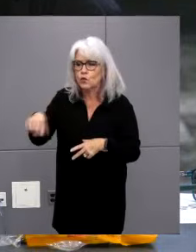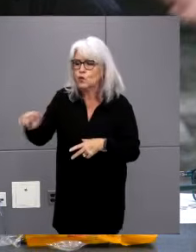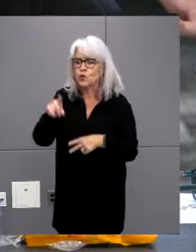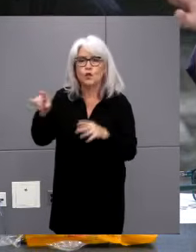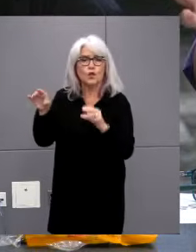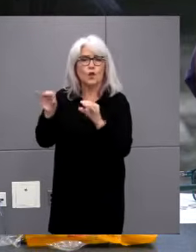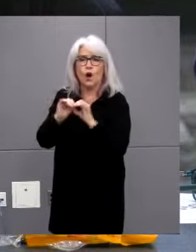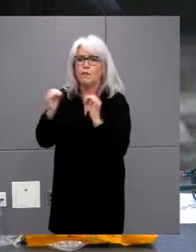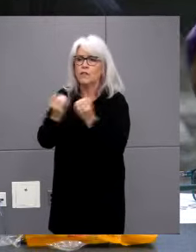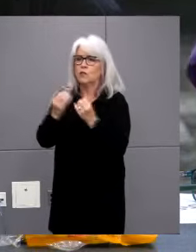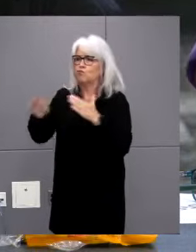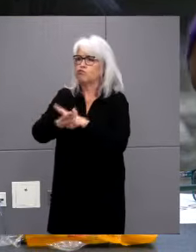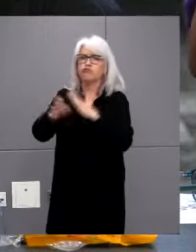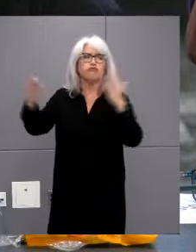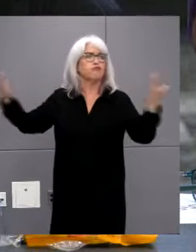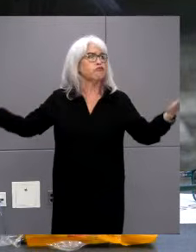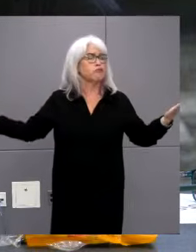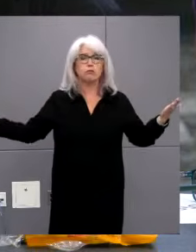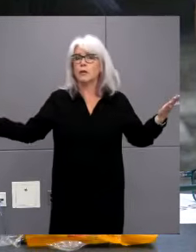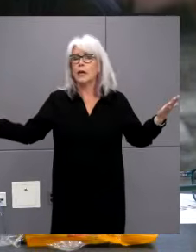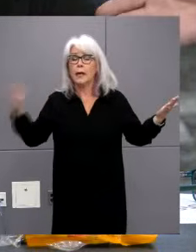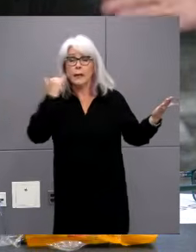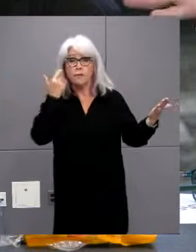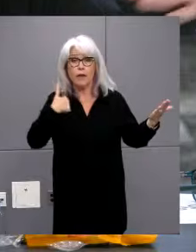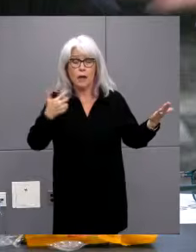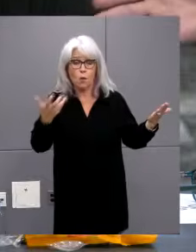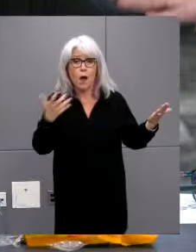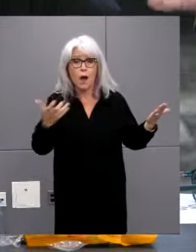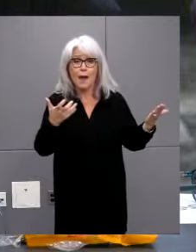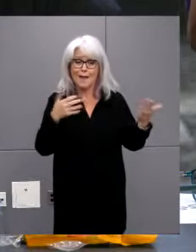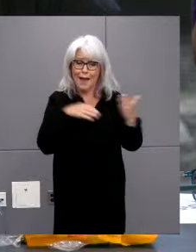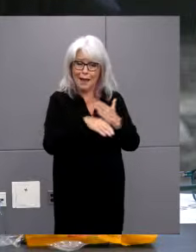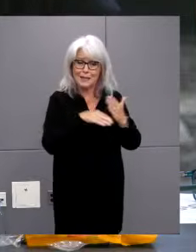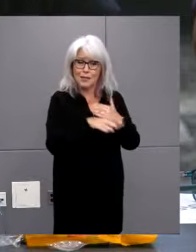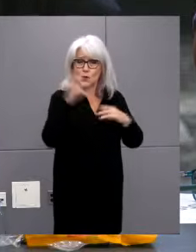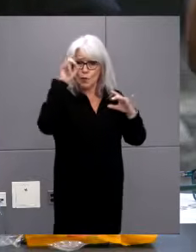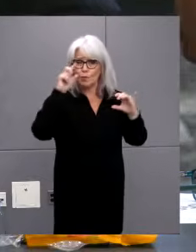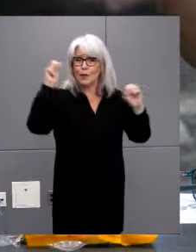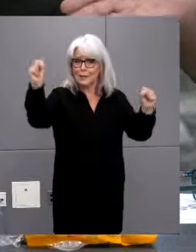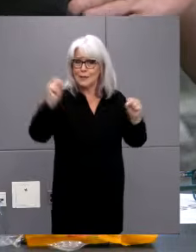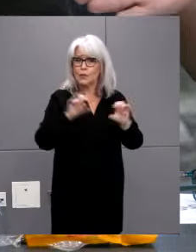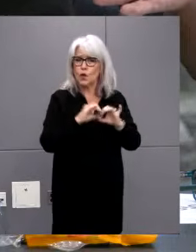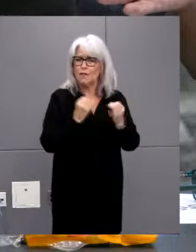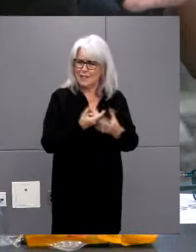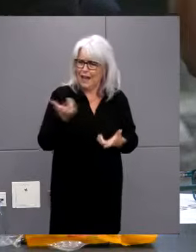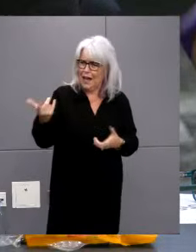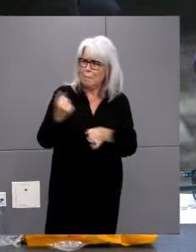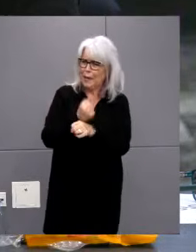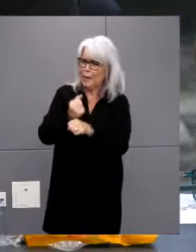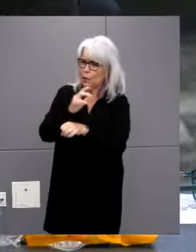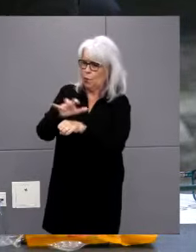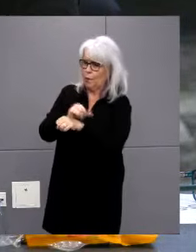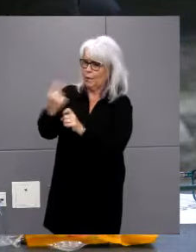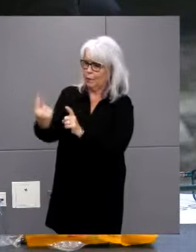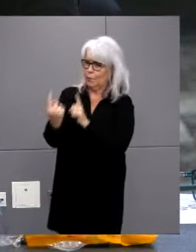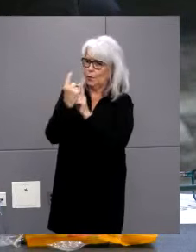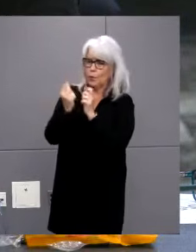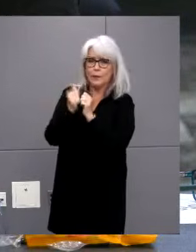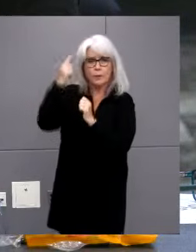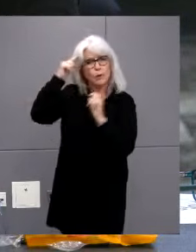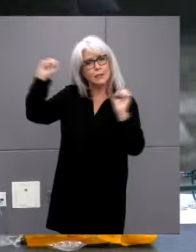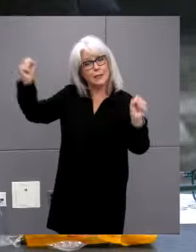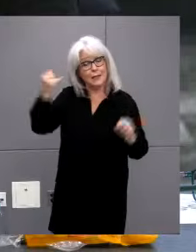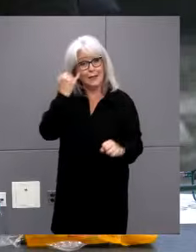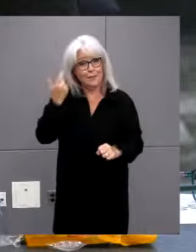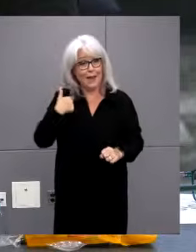are just left wide open. If I want access to the president's office, I make an appointment with the president. But if I have a meeting